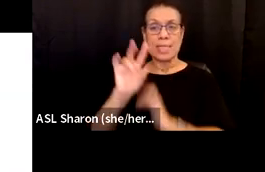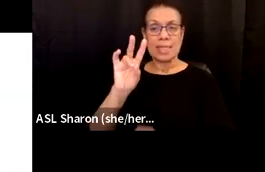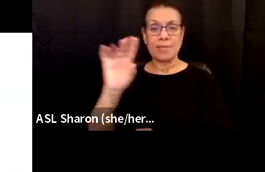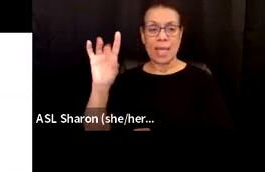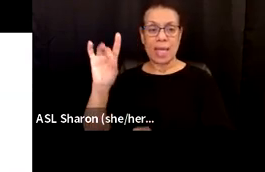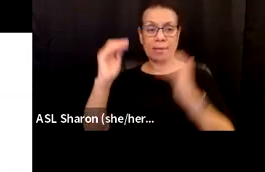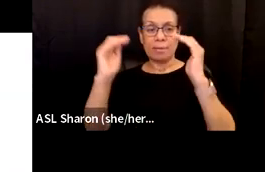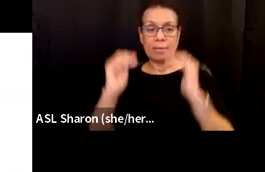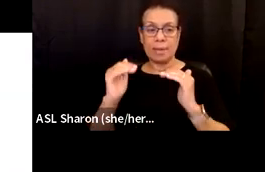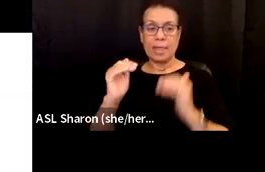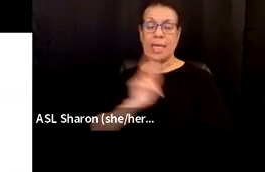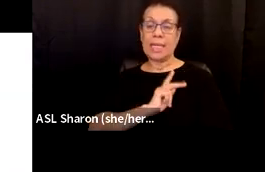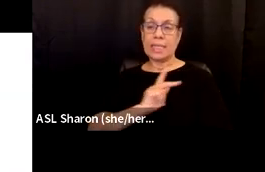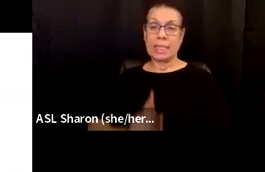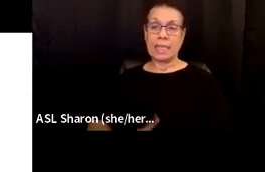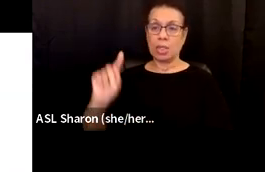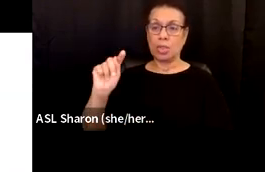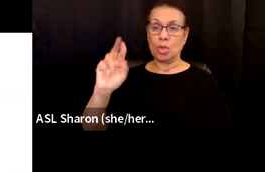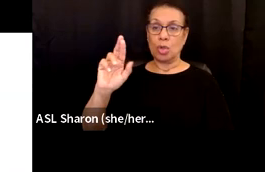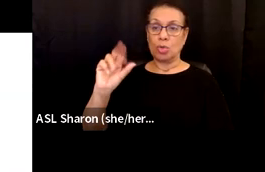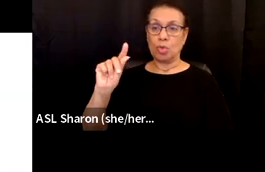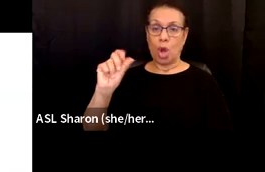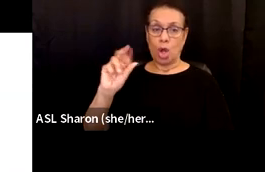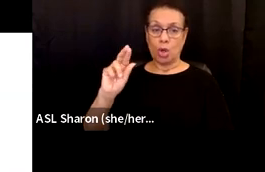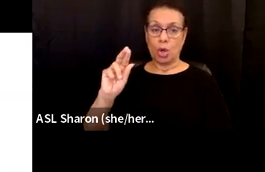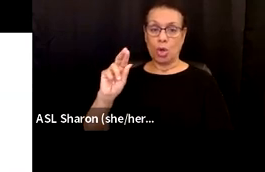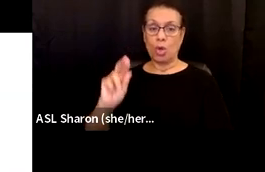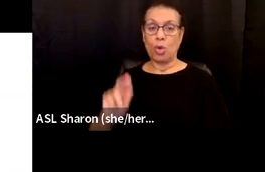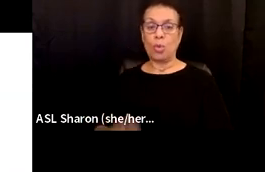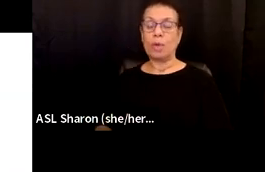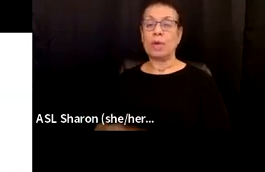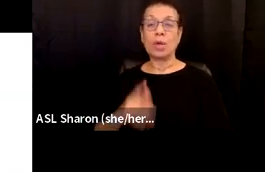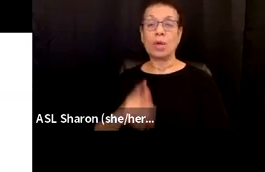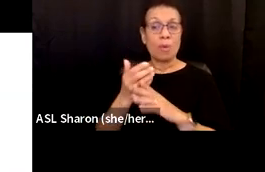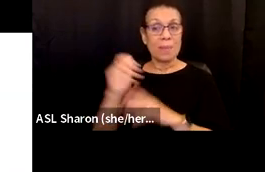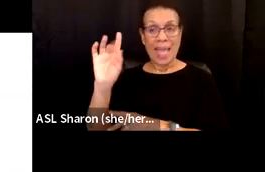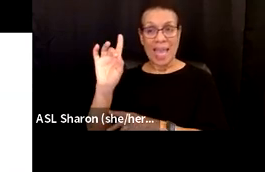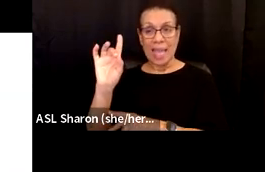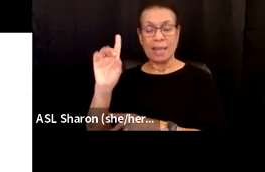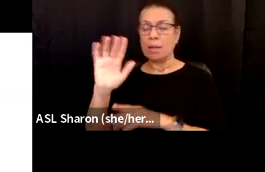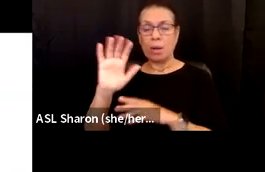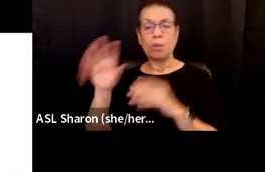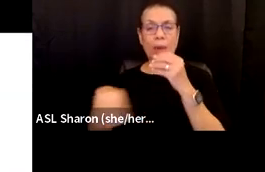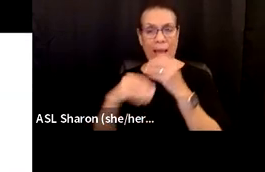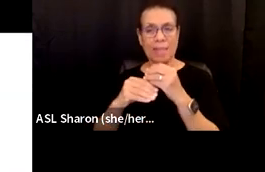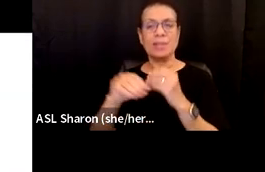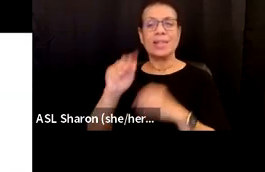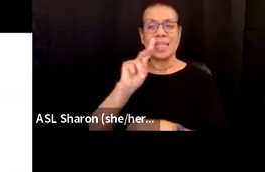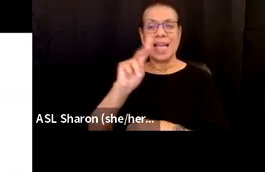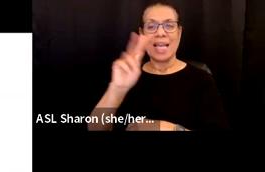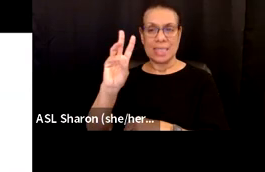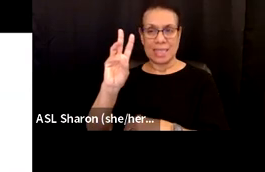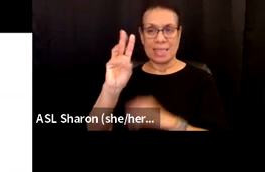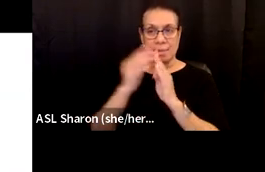king and the trotter will be going from k-8 uh to k-6 and as was indicated uh